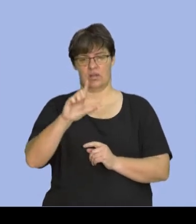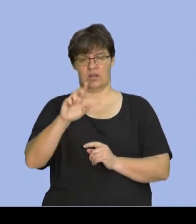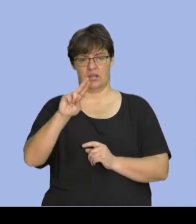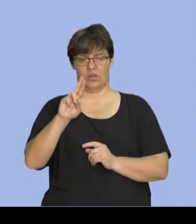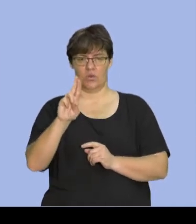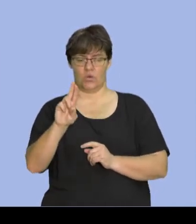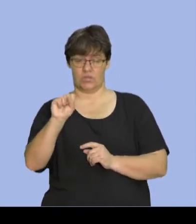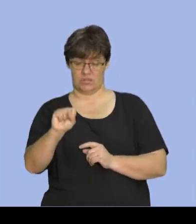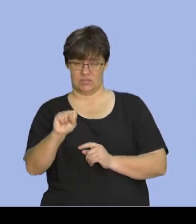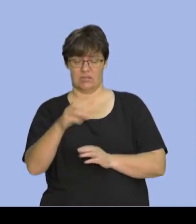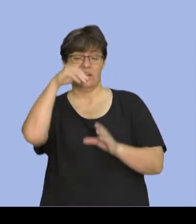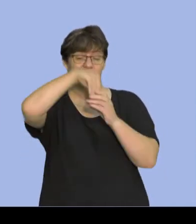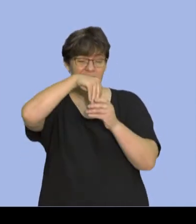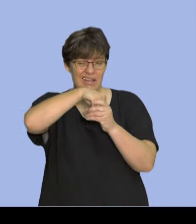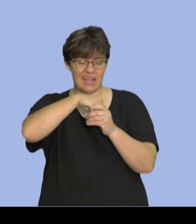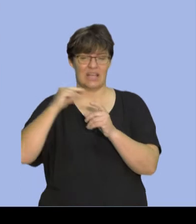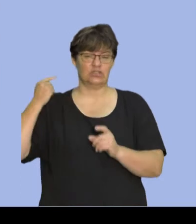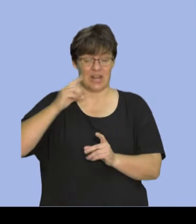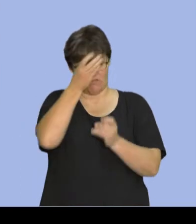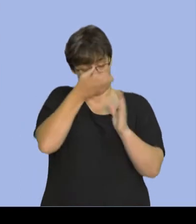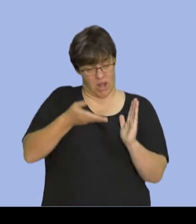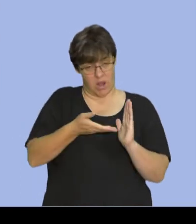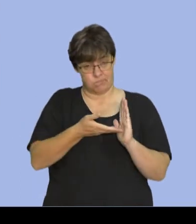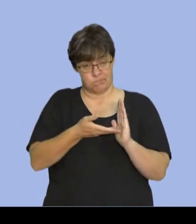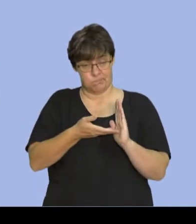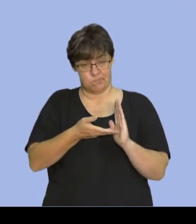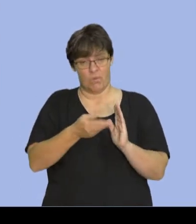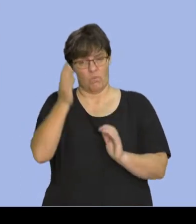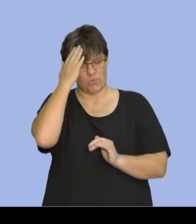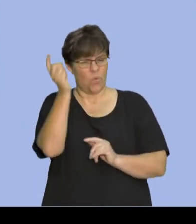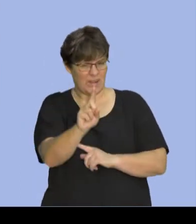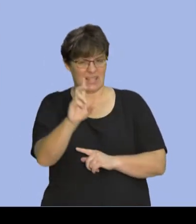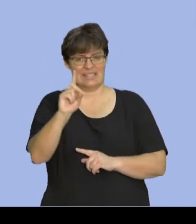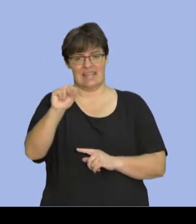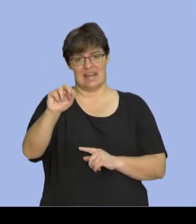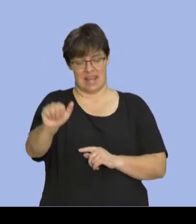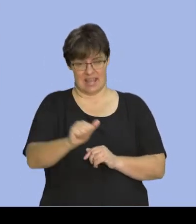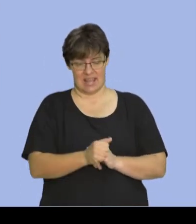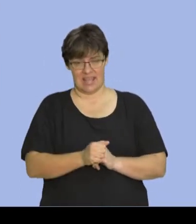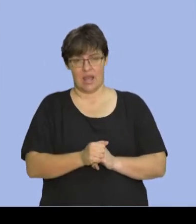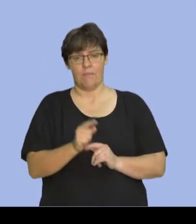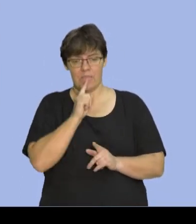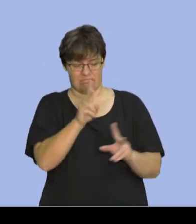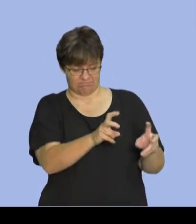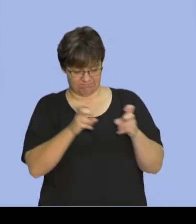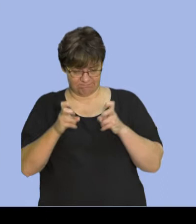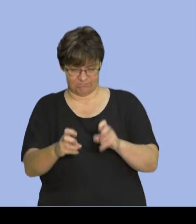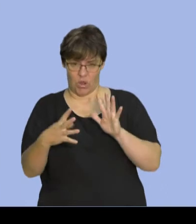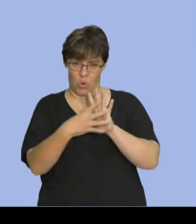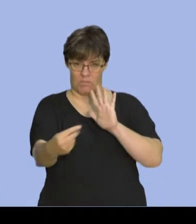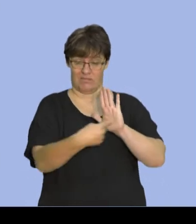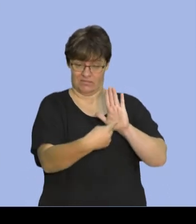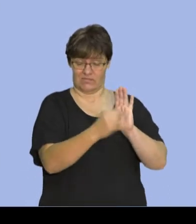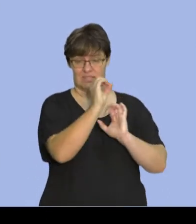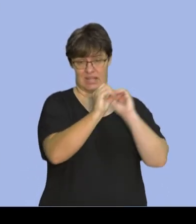contains all the genetic information, which we know is DNA. And that is the blueprint of that cell. the DNA has